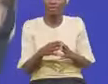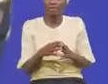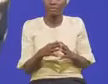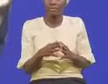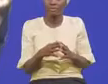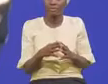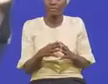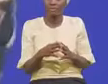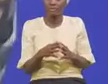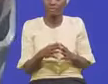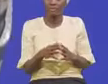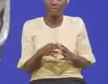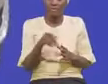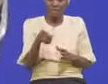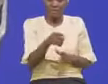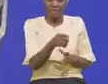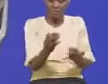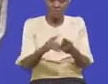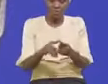mi ba modo koto onyo.